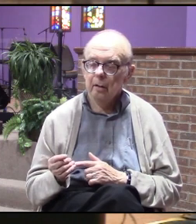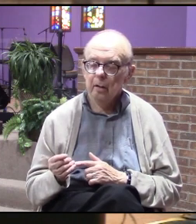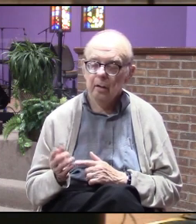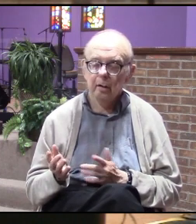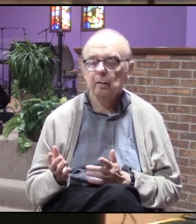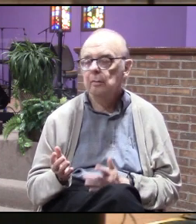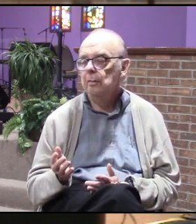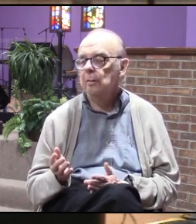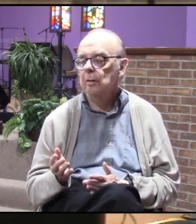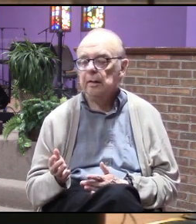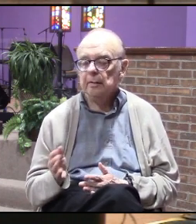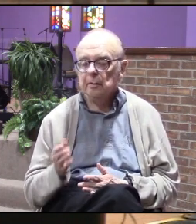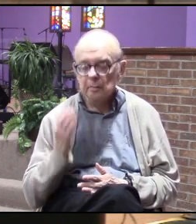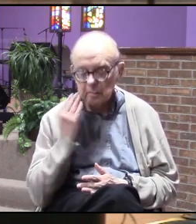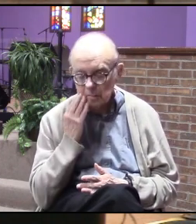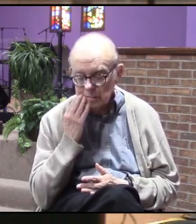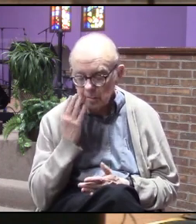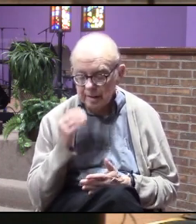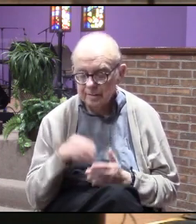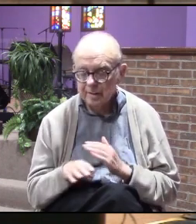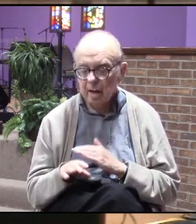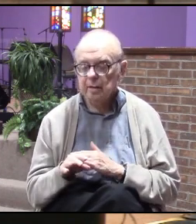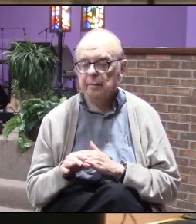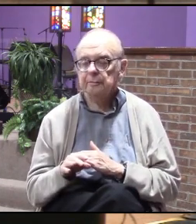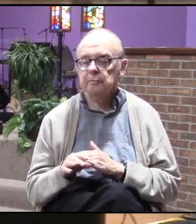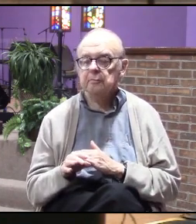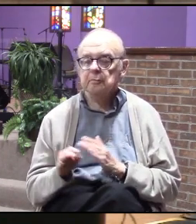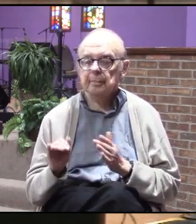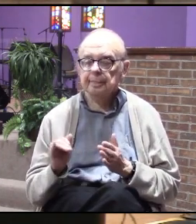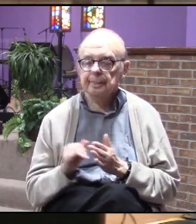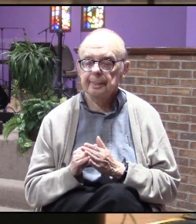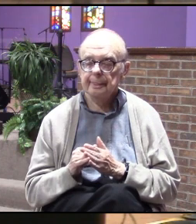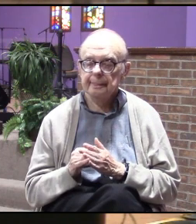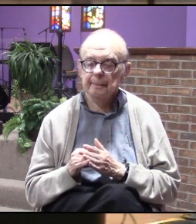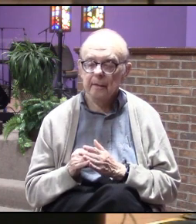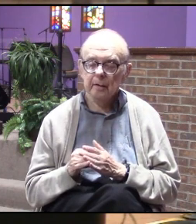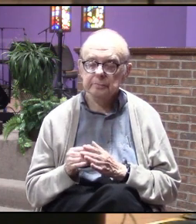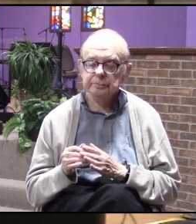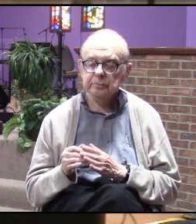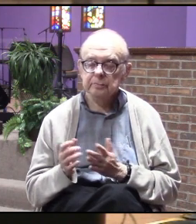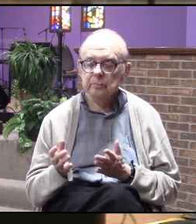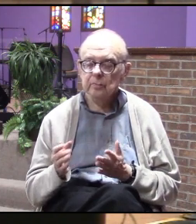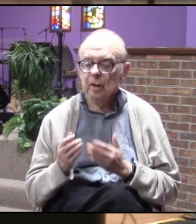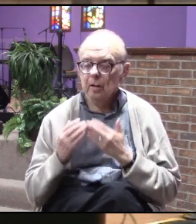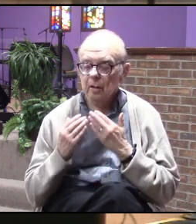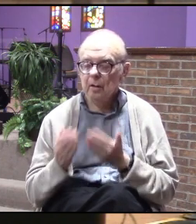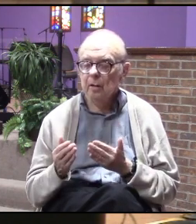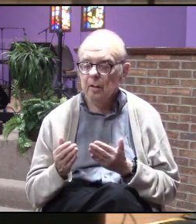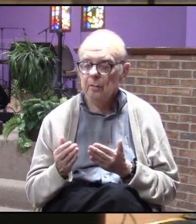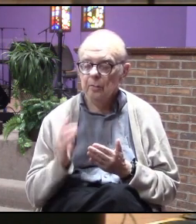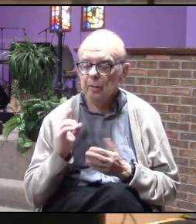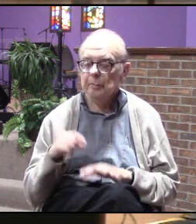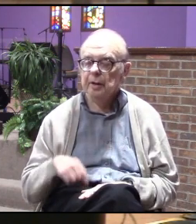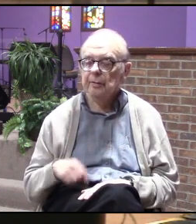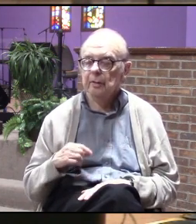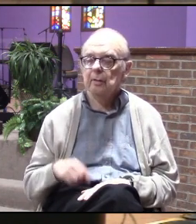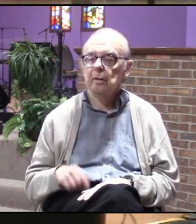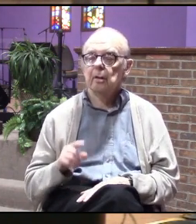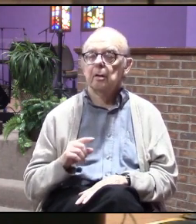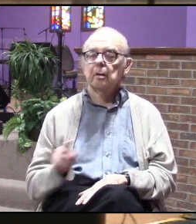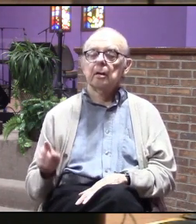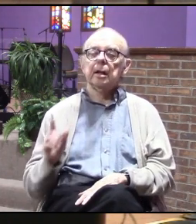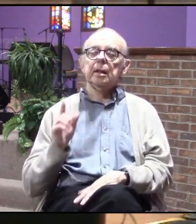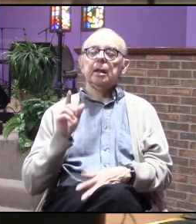innately know inside that this reciprocal altruism or gratitude will benefit